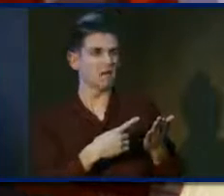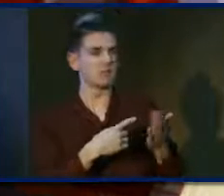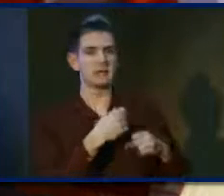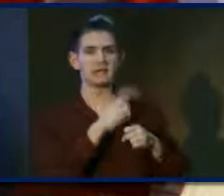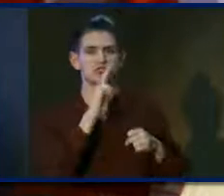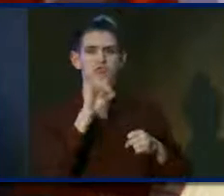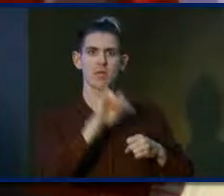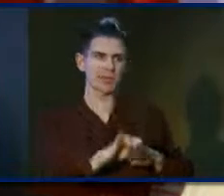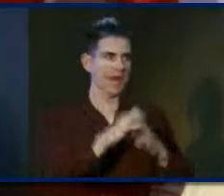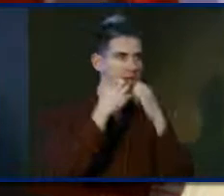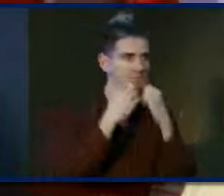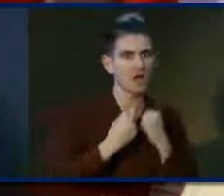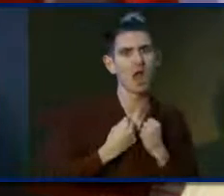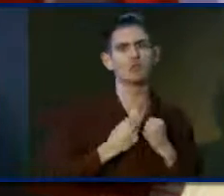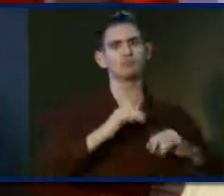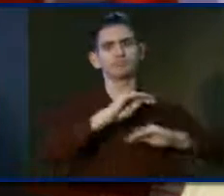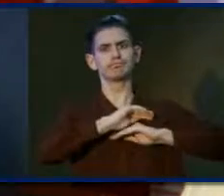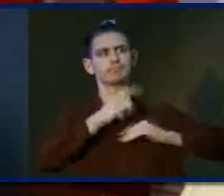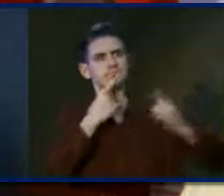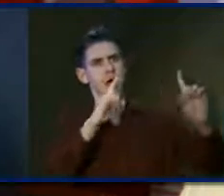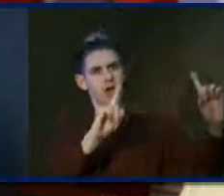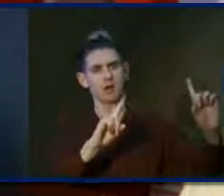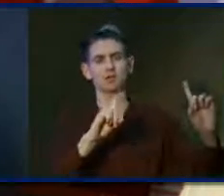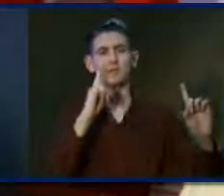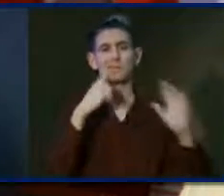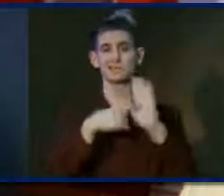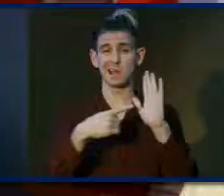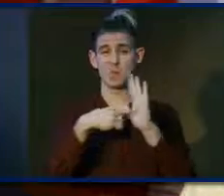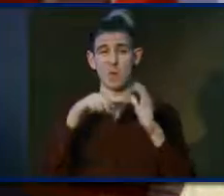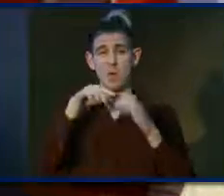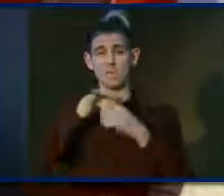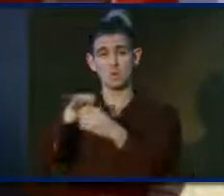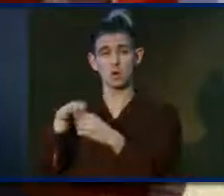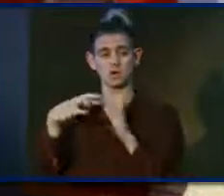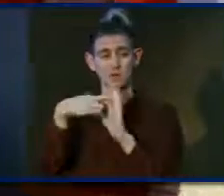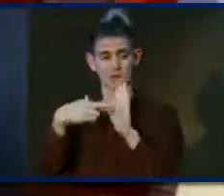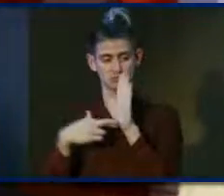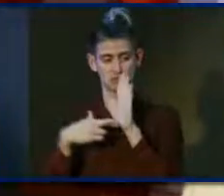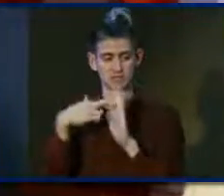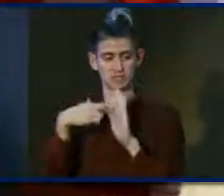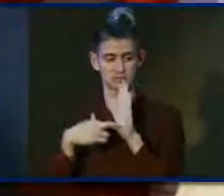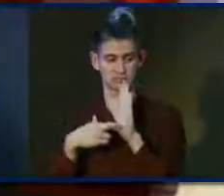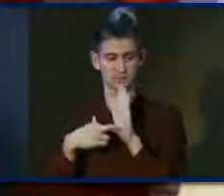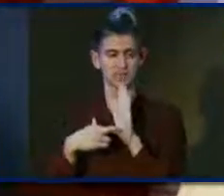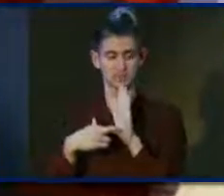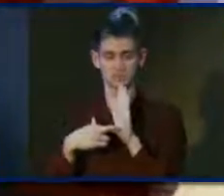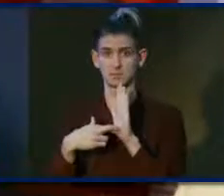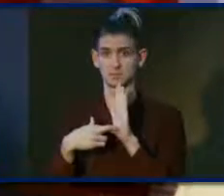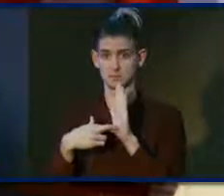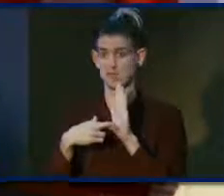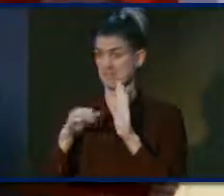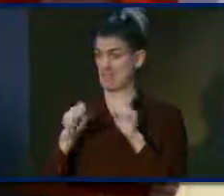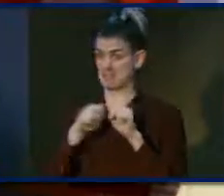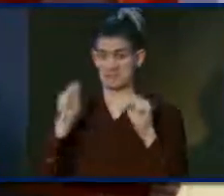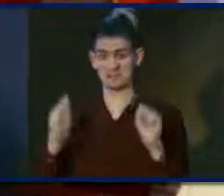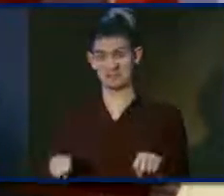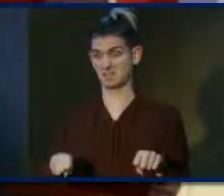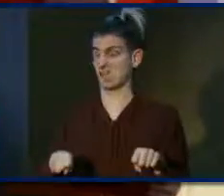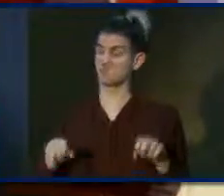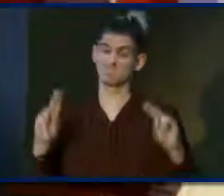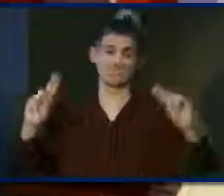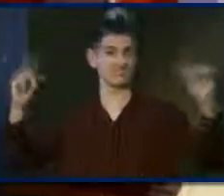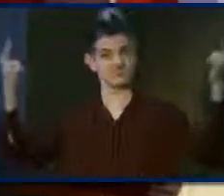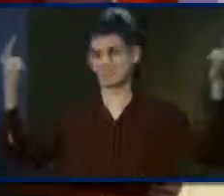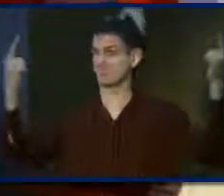So the idea of looking at voter registration and our voter registration systems being so inefficient, it was FairVote that kind of first